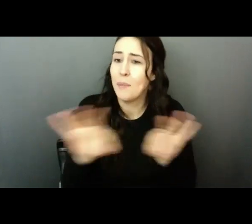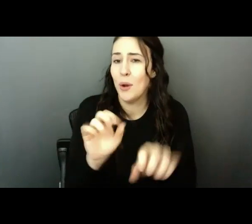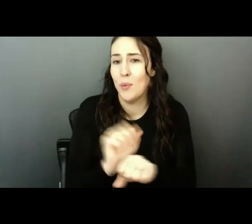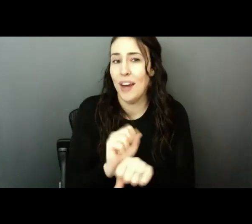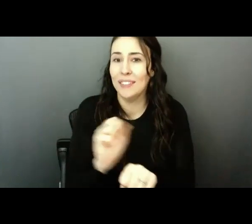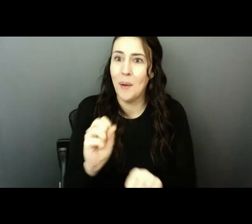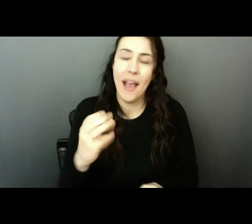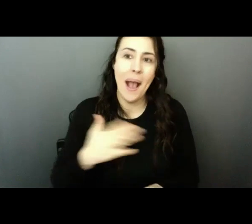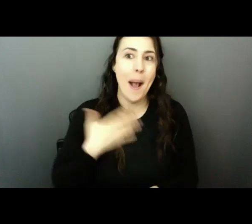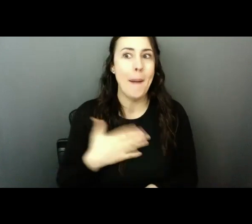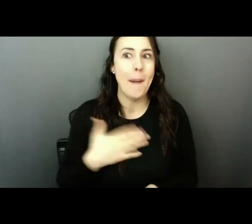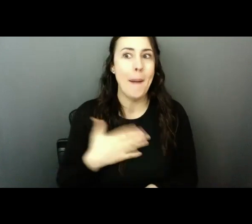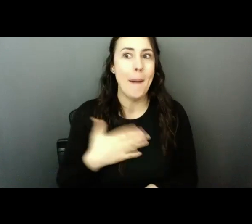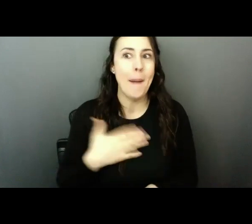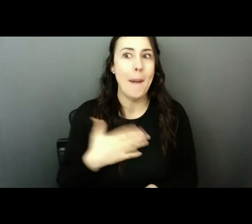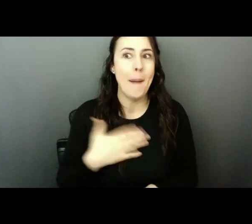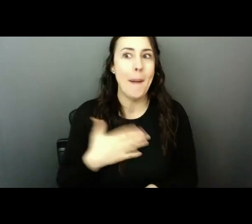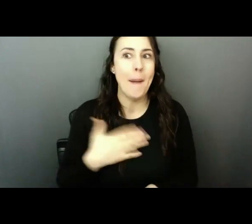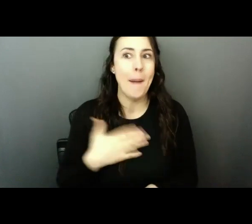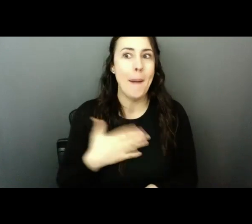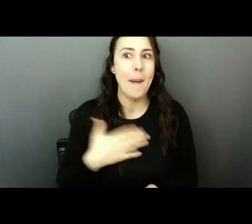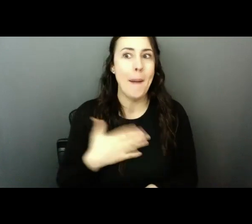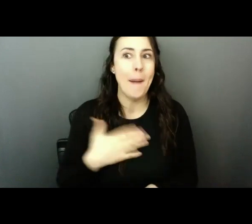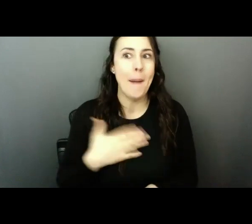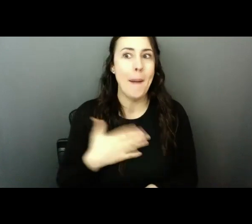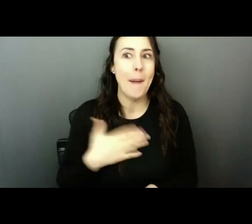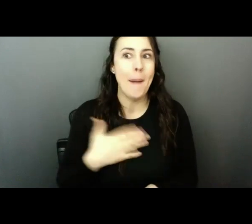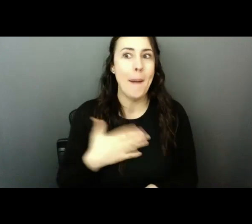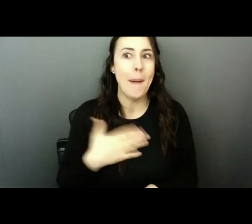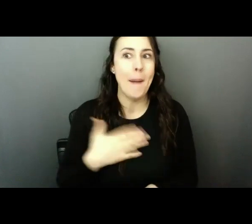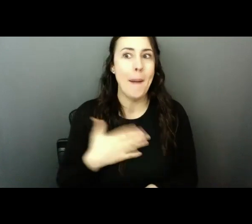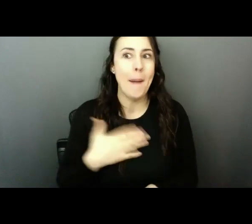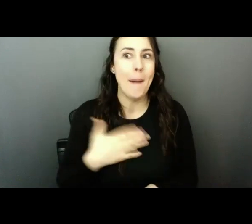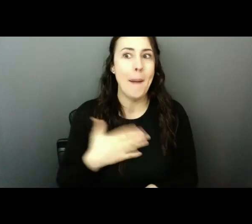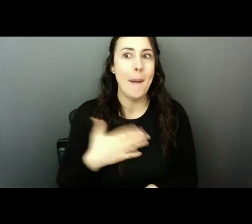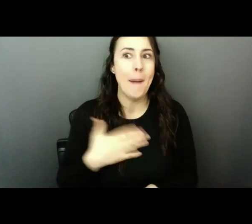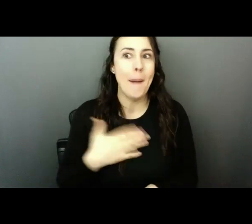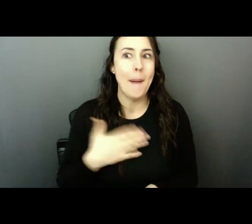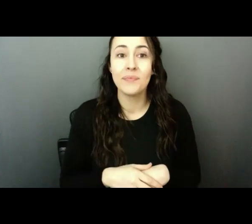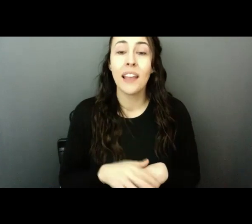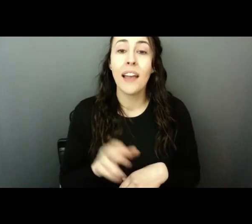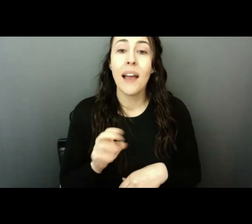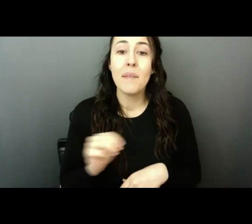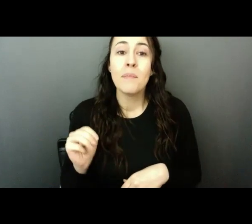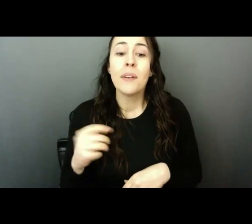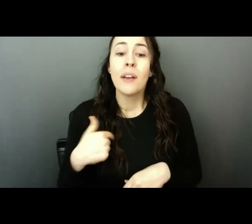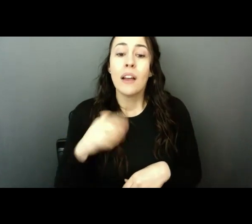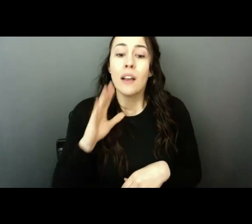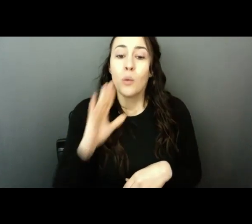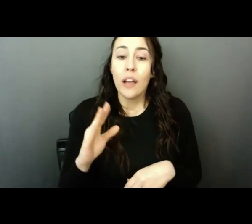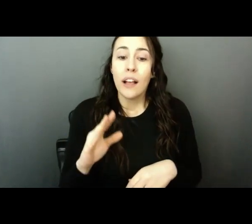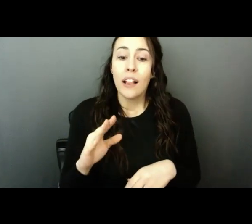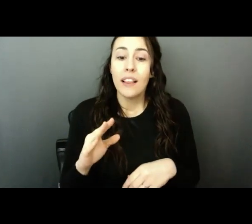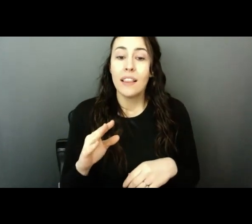to be here. So in terms of updates from ACCJC, a couple of things and that I'll talk about while